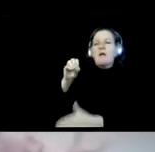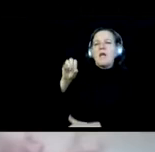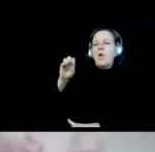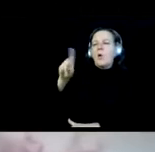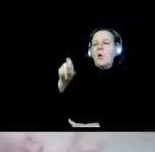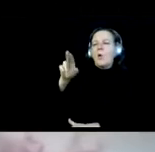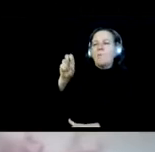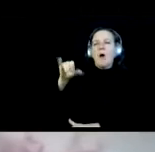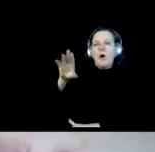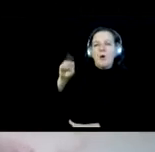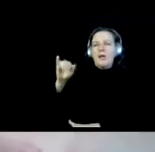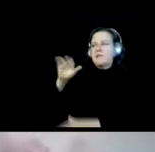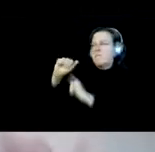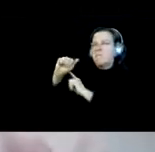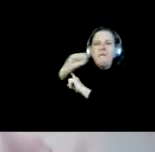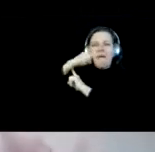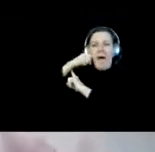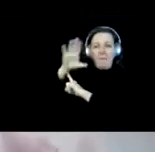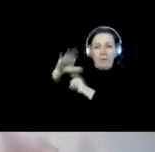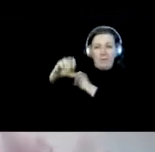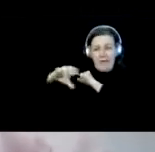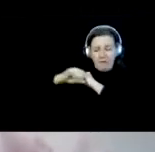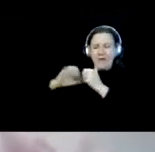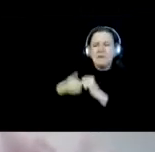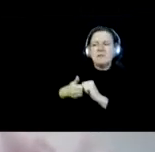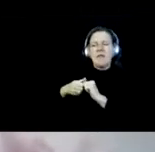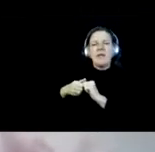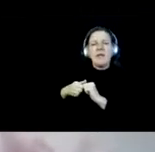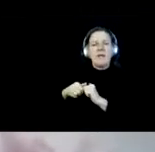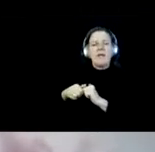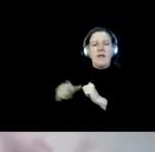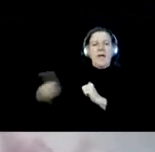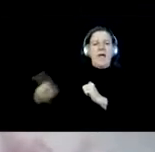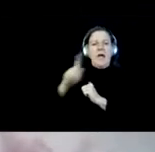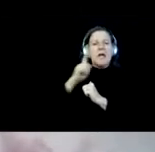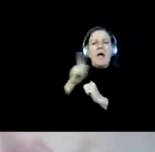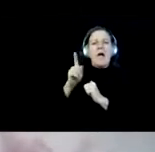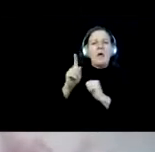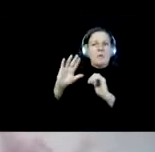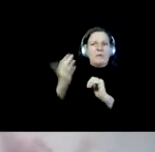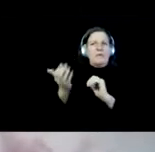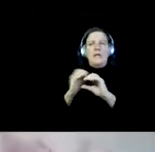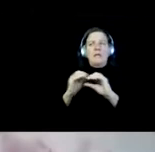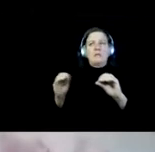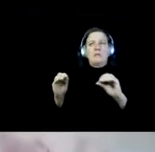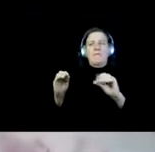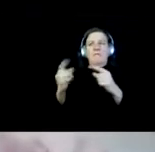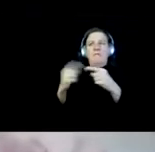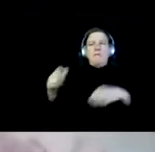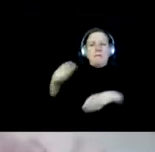Apple's advertising, and how it's kind of this anachronistic mid-century optimism style. I think